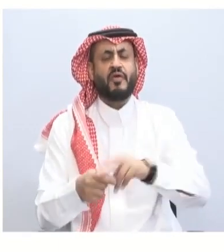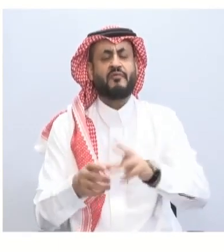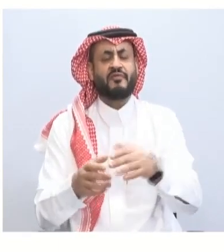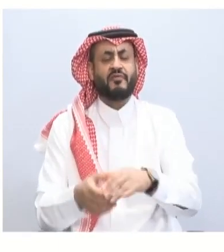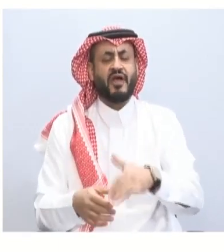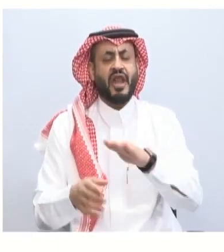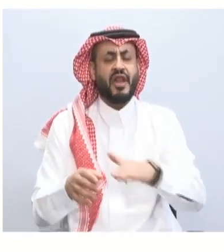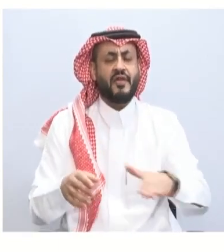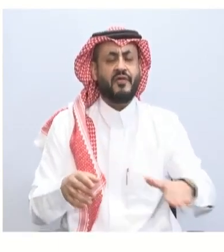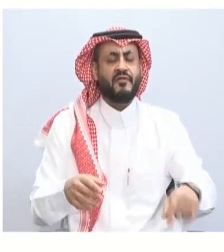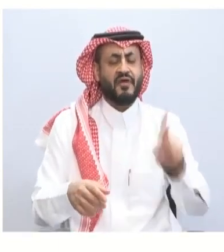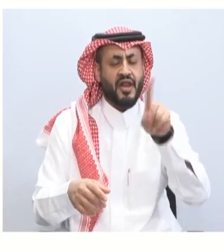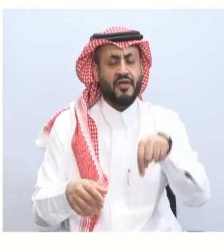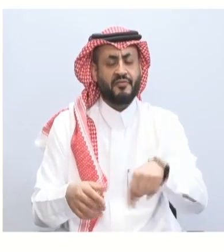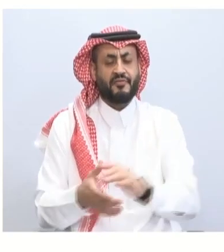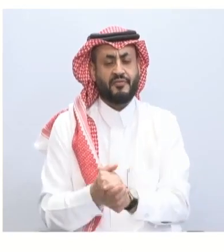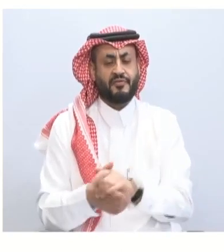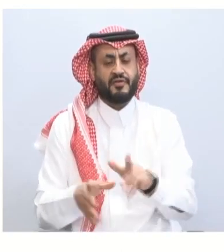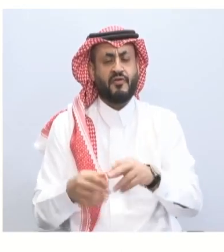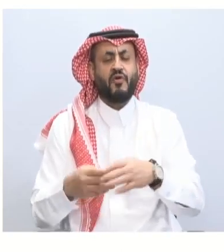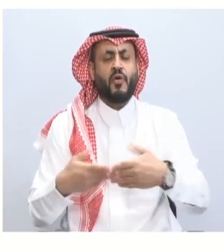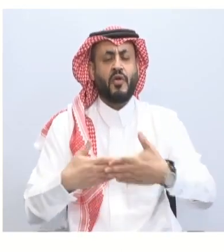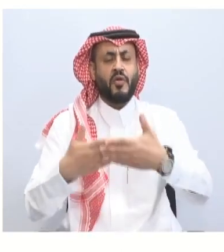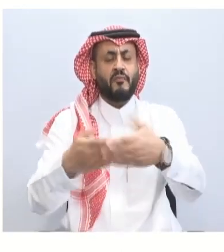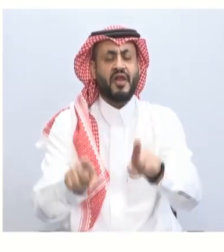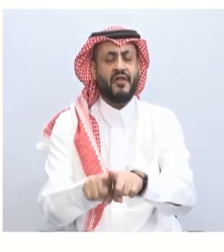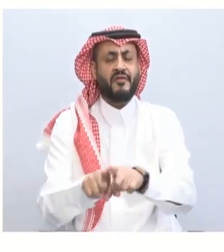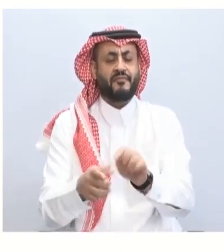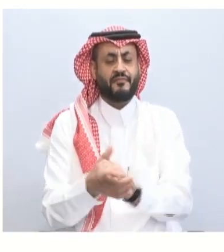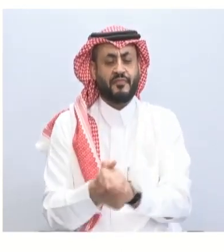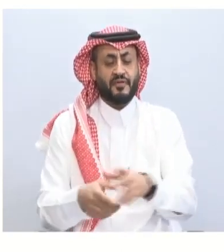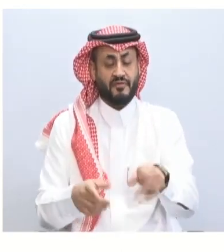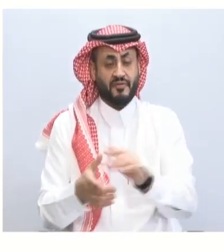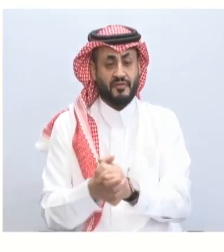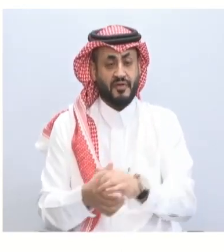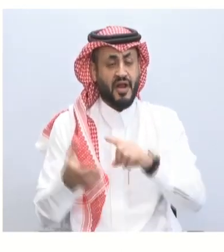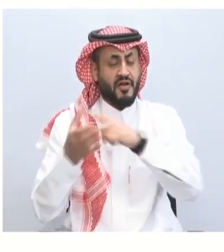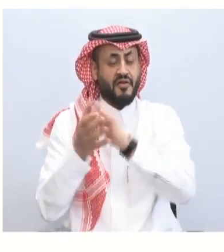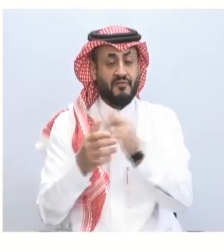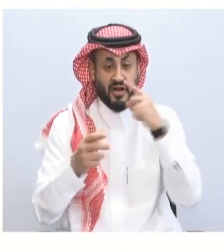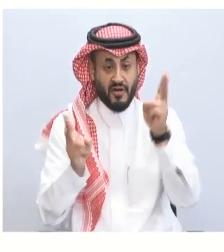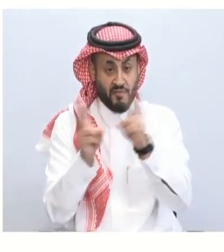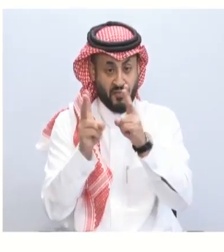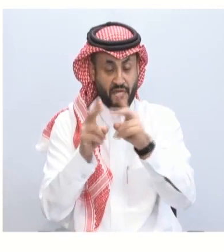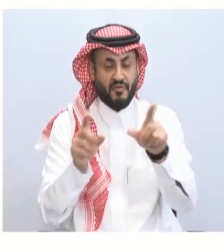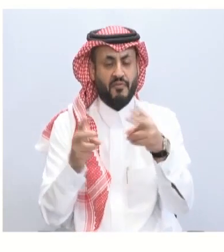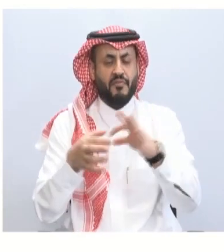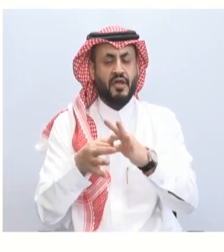people nowadays, the formation of lasting friendships among peers appears to require face-to-face